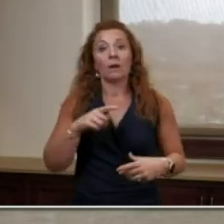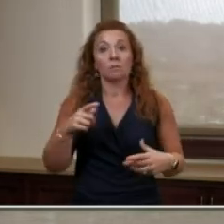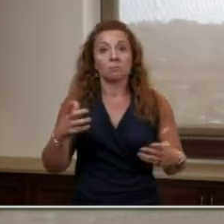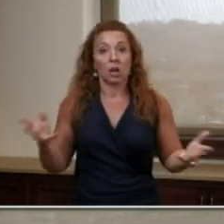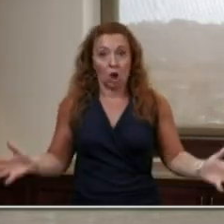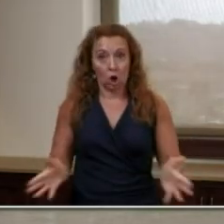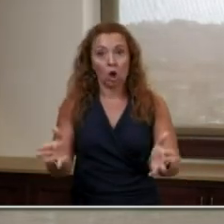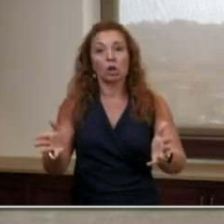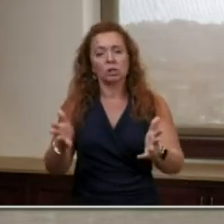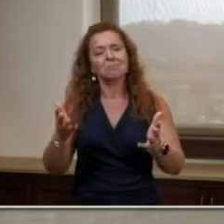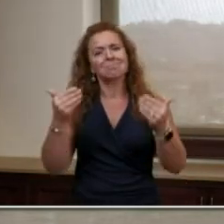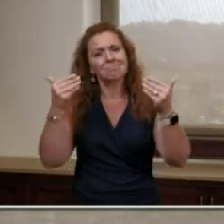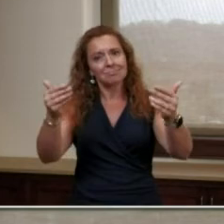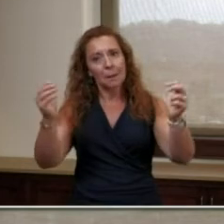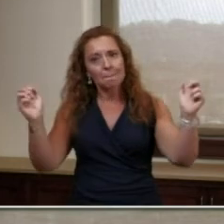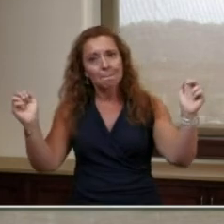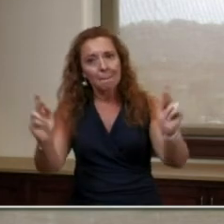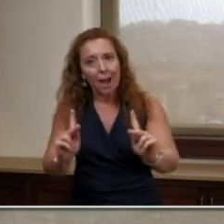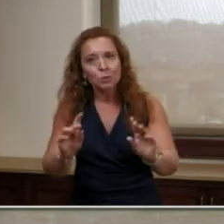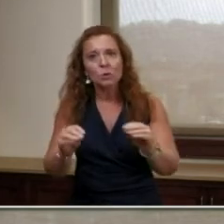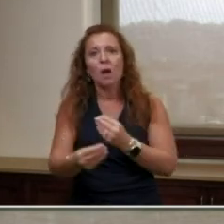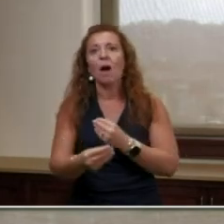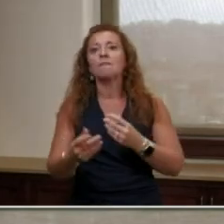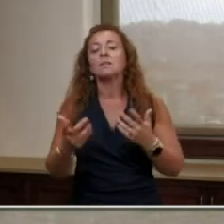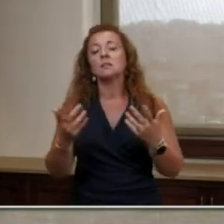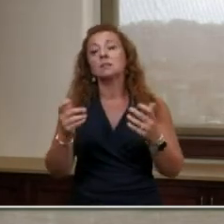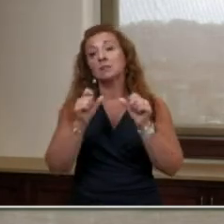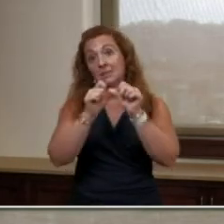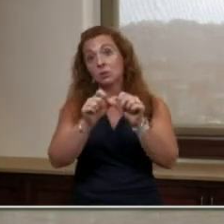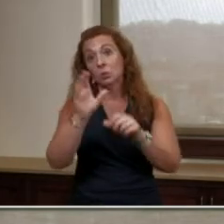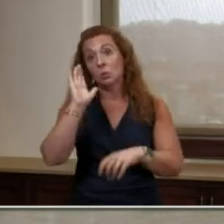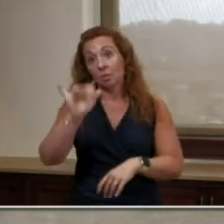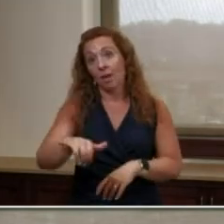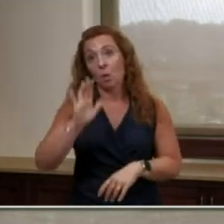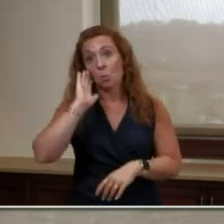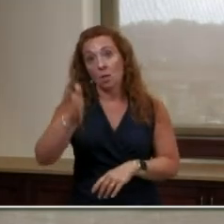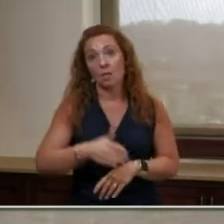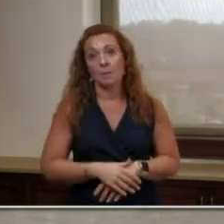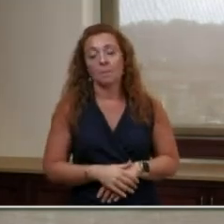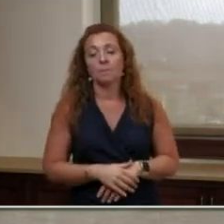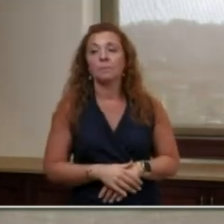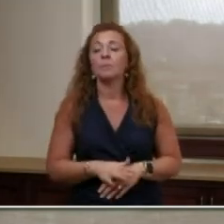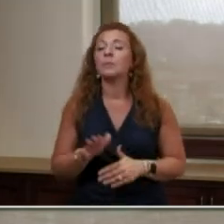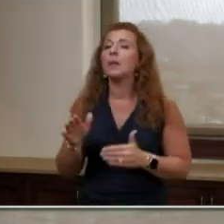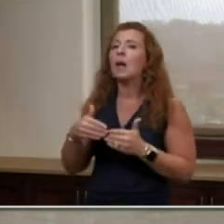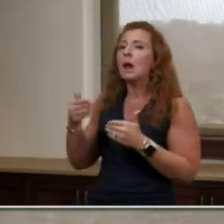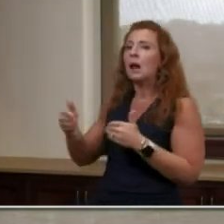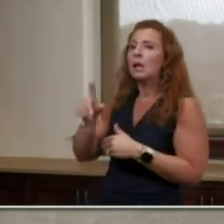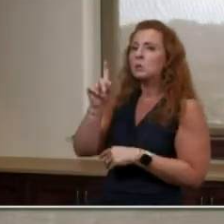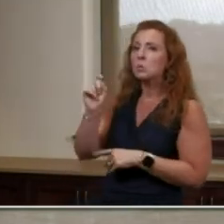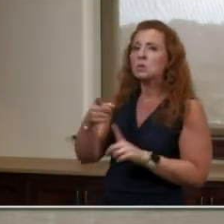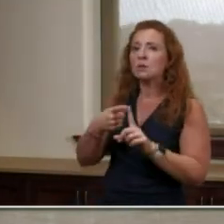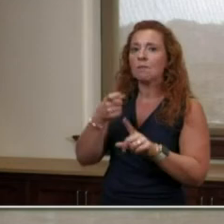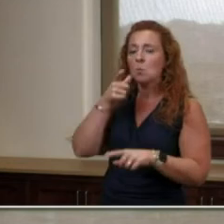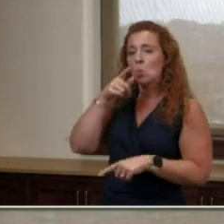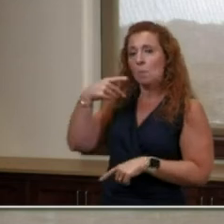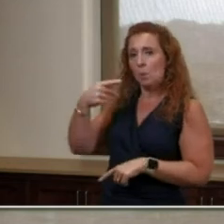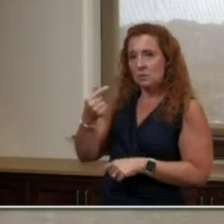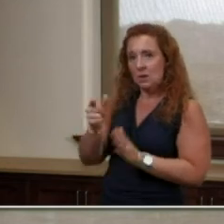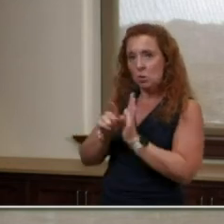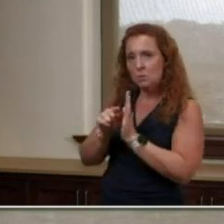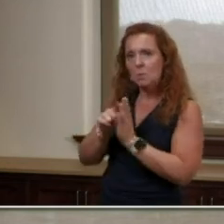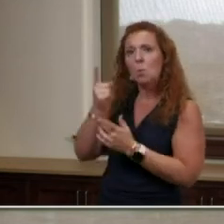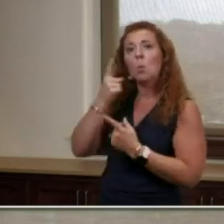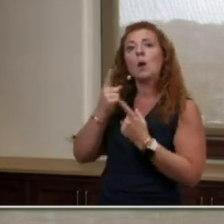to be back into the office, to be back to work, and we will continue to do that. The next question also comes from the Post-Gazette. Does